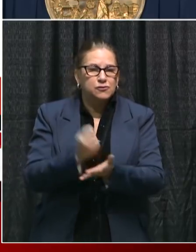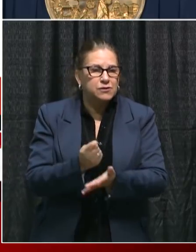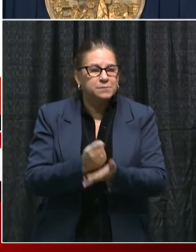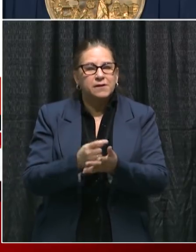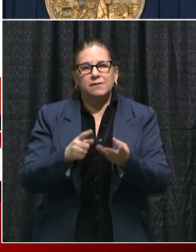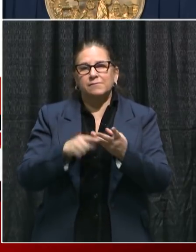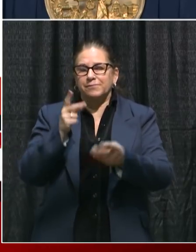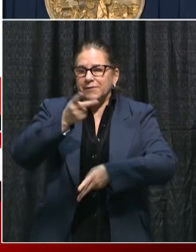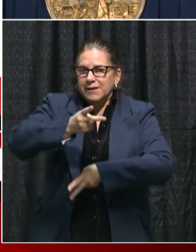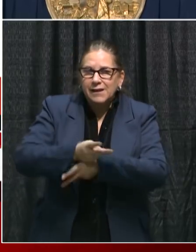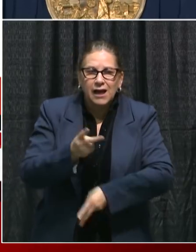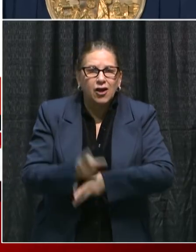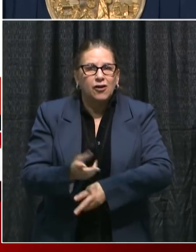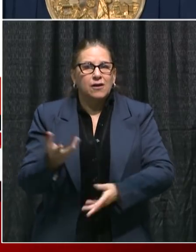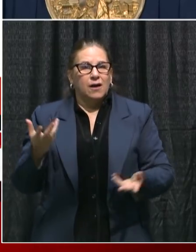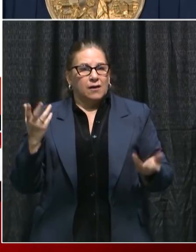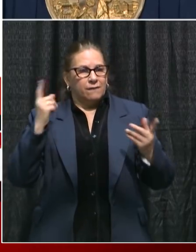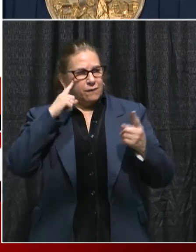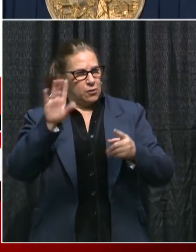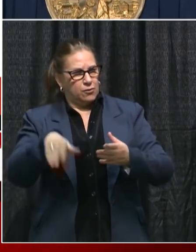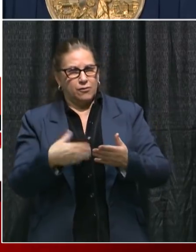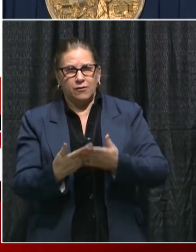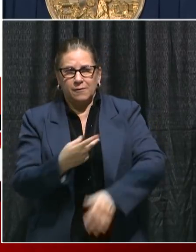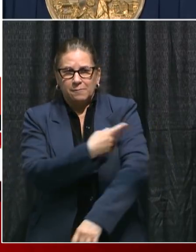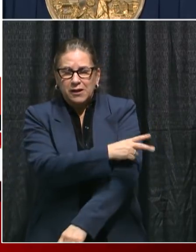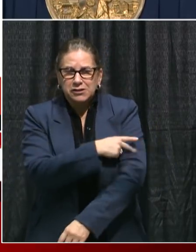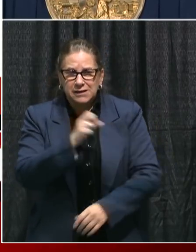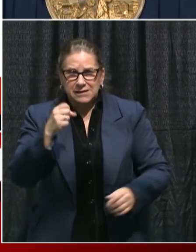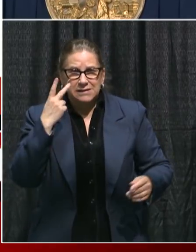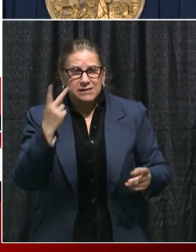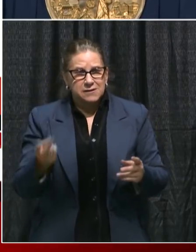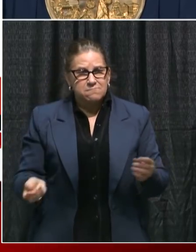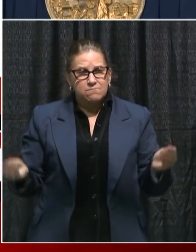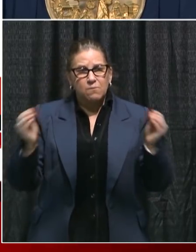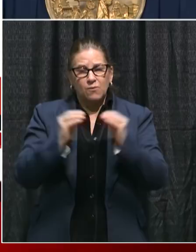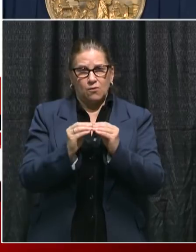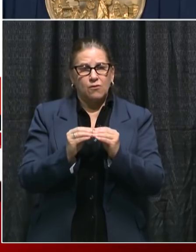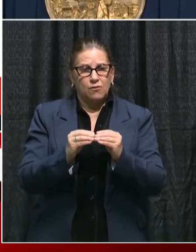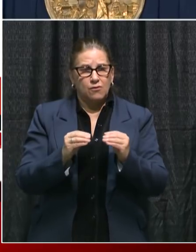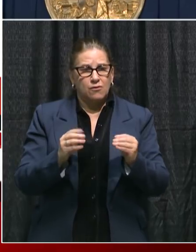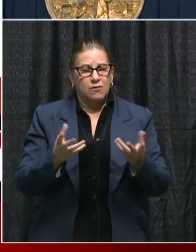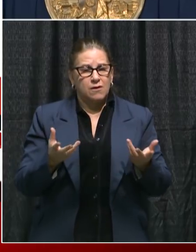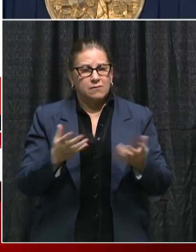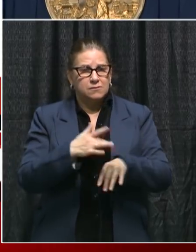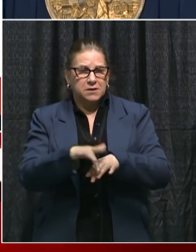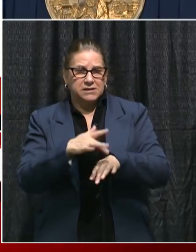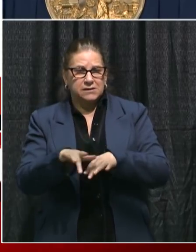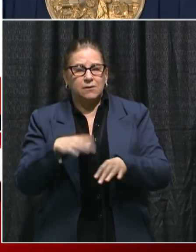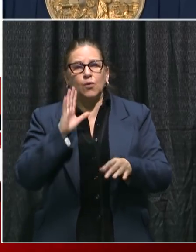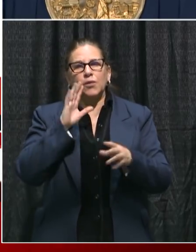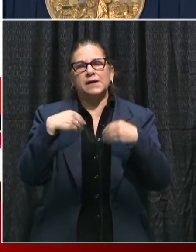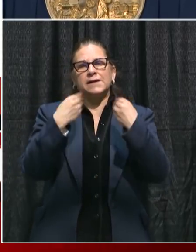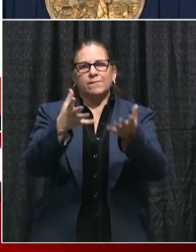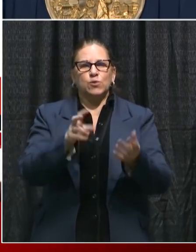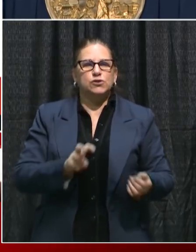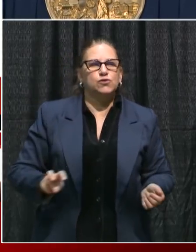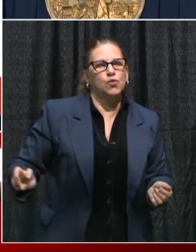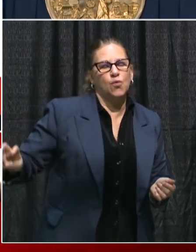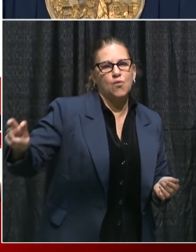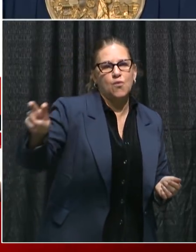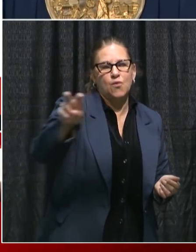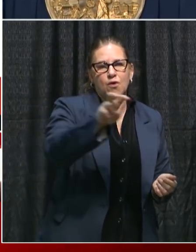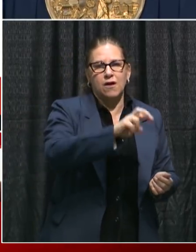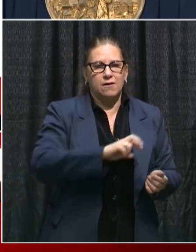You can see more of the features. I know that we're going to provide a tour, and we will